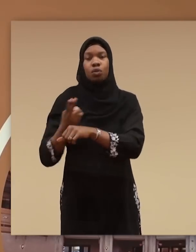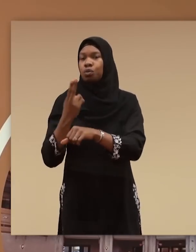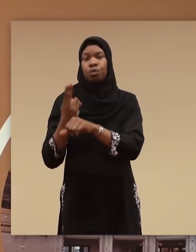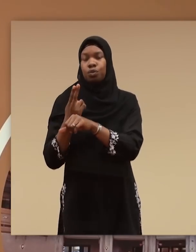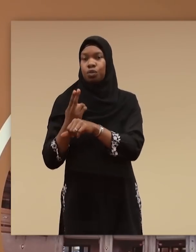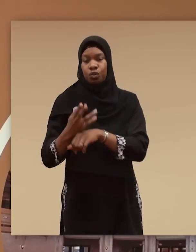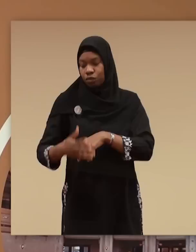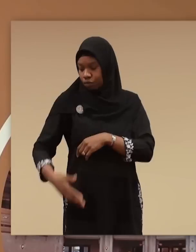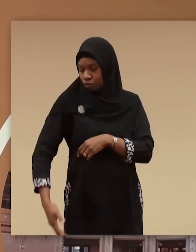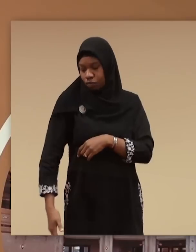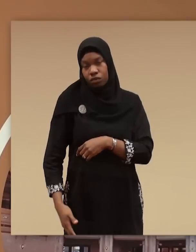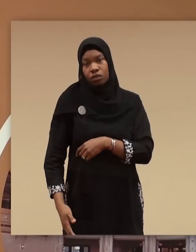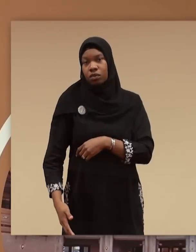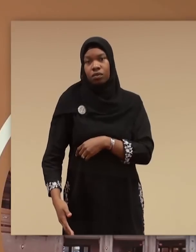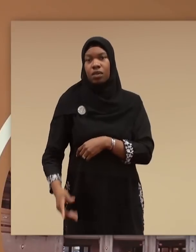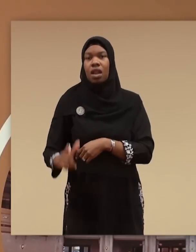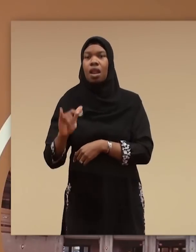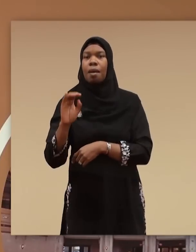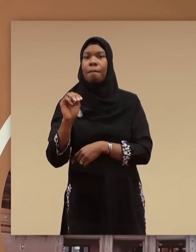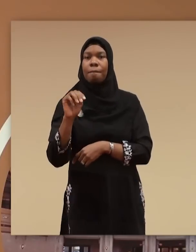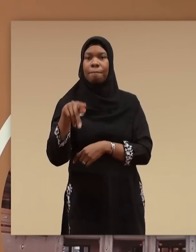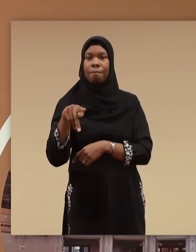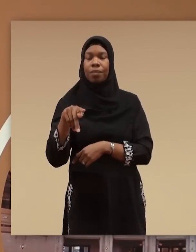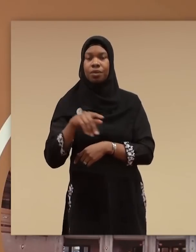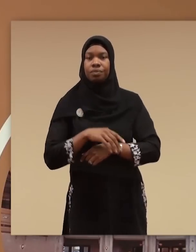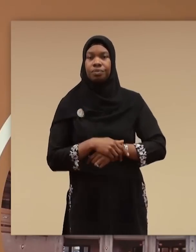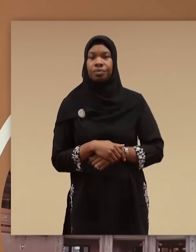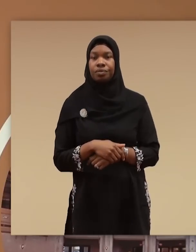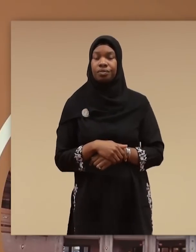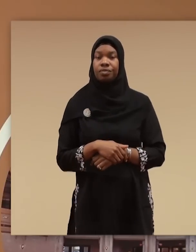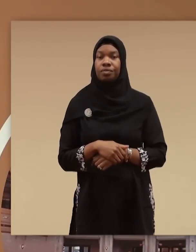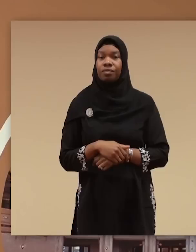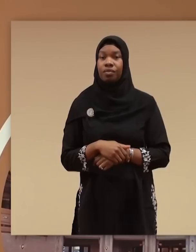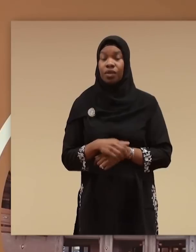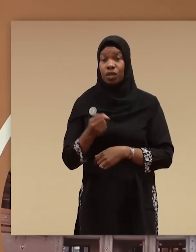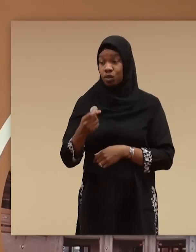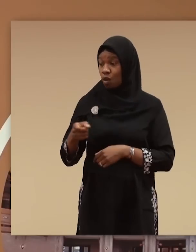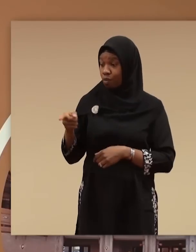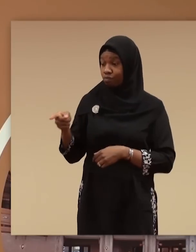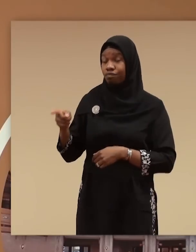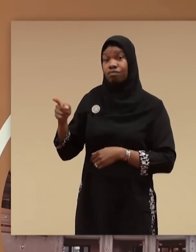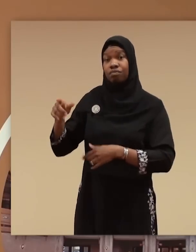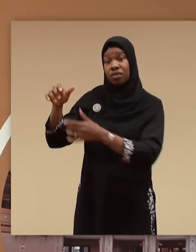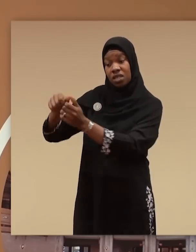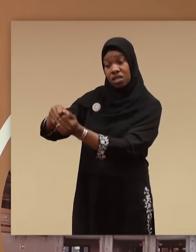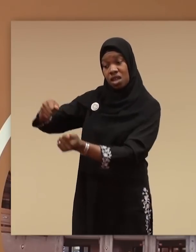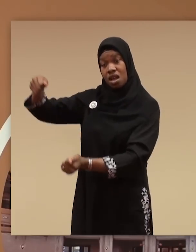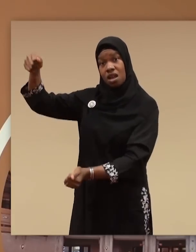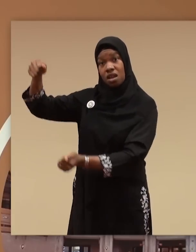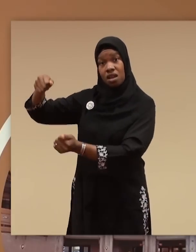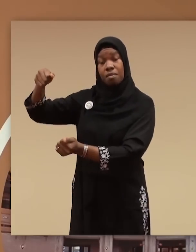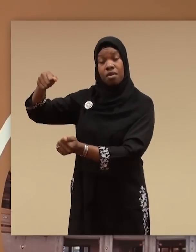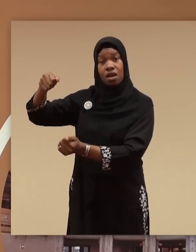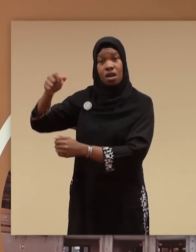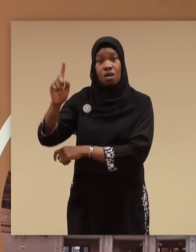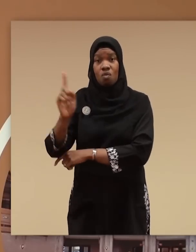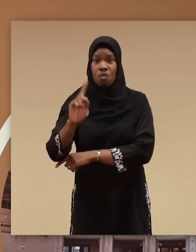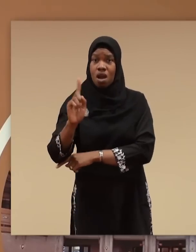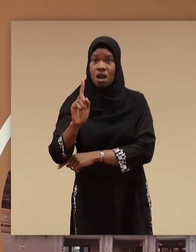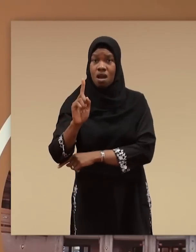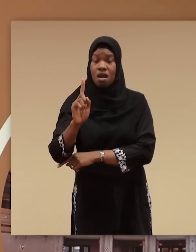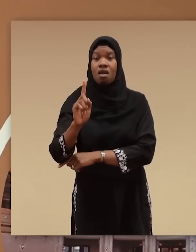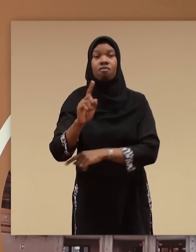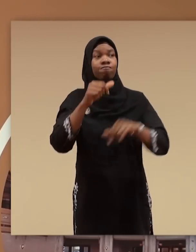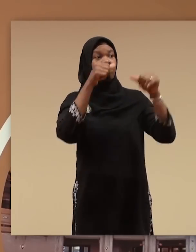they hang that document where? Inside the Kaaba. Inside the Kaaba.